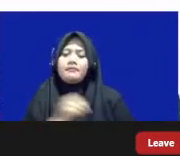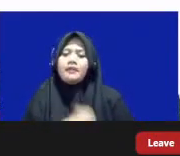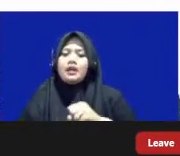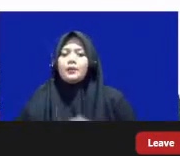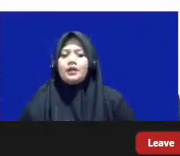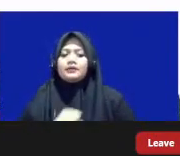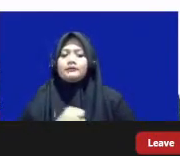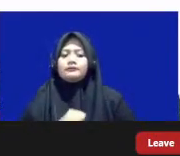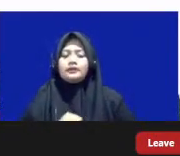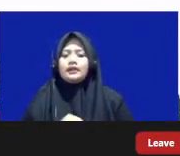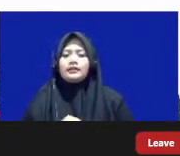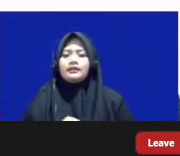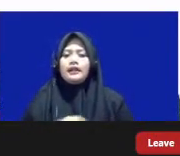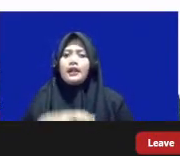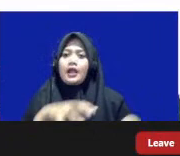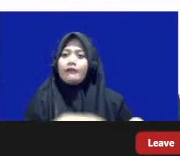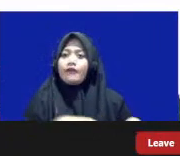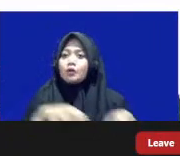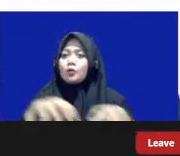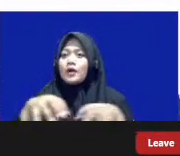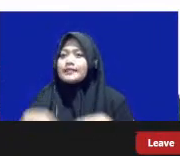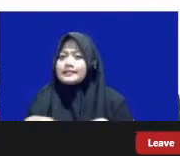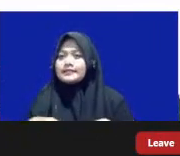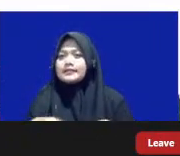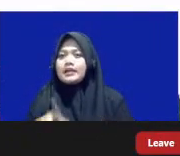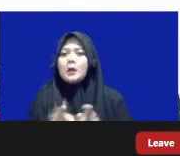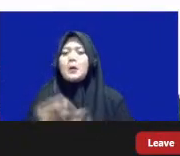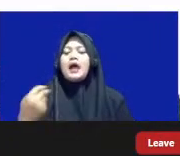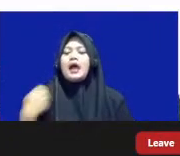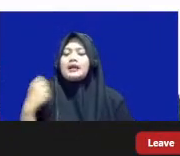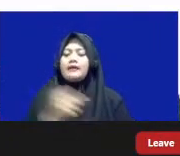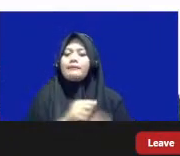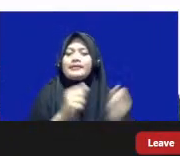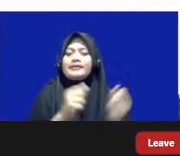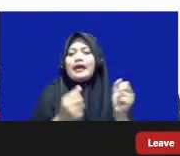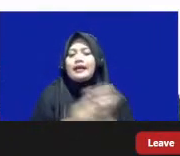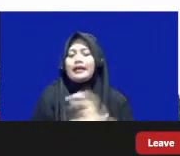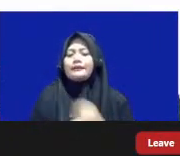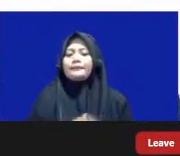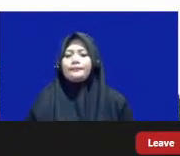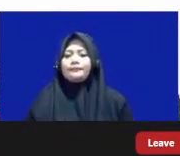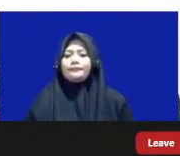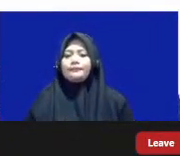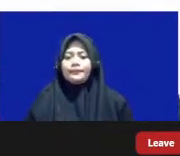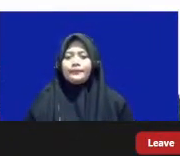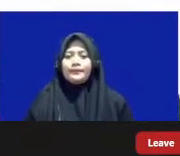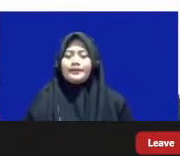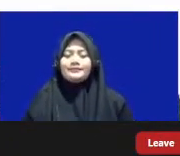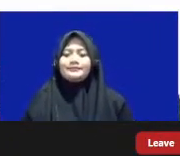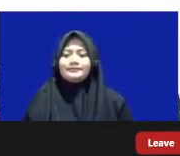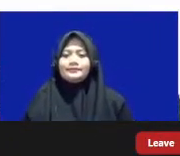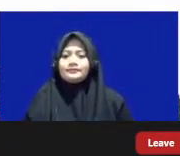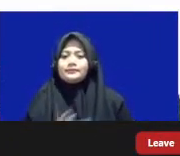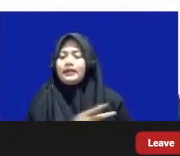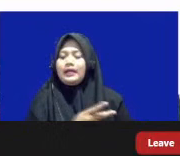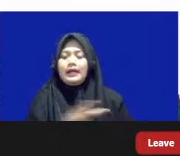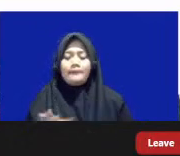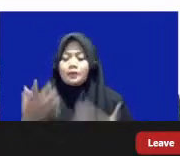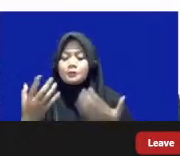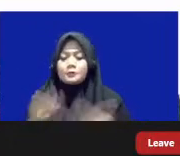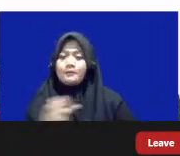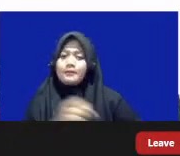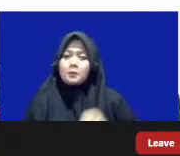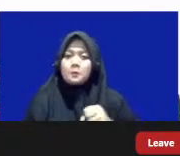The successful pilot in Kurigram district achieved an excellent recognition worldwide. As a result, Bangladesh